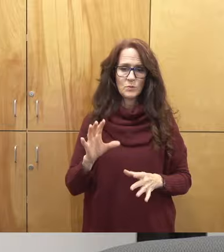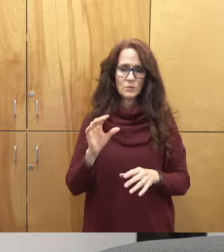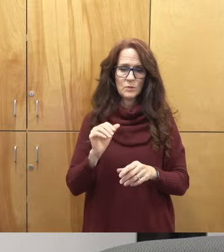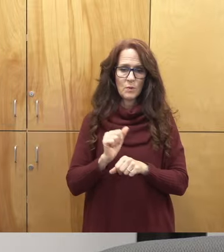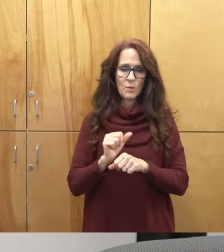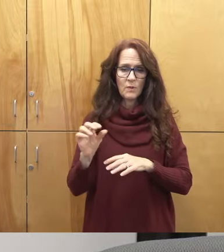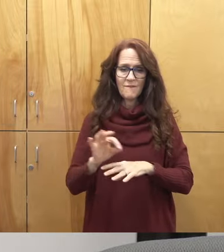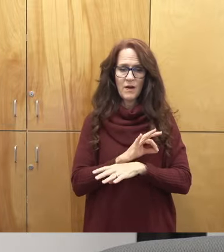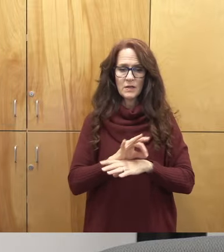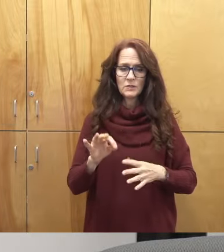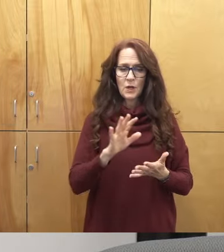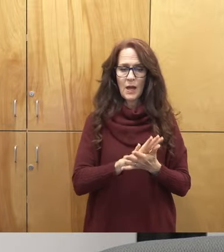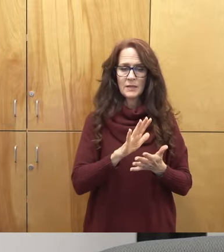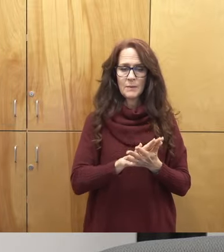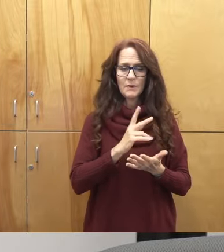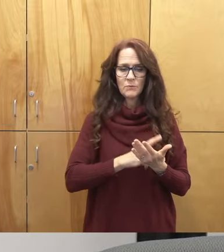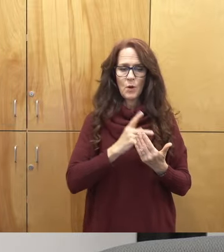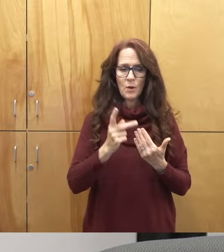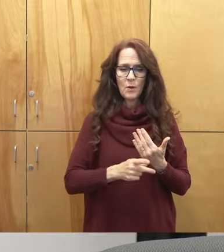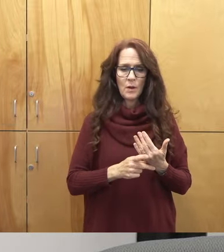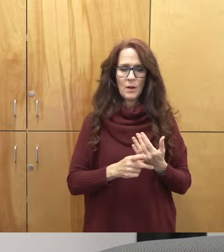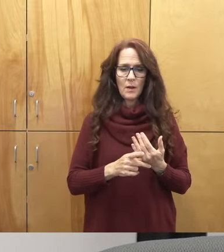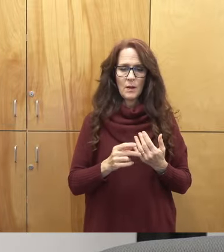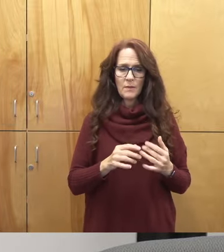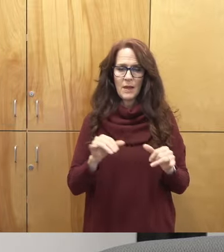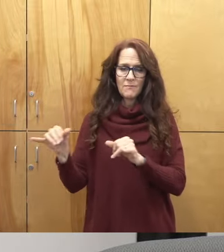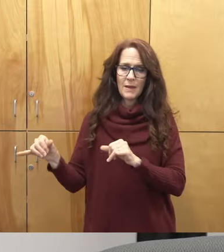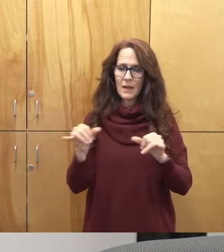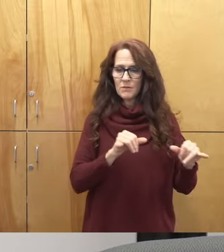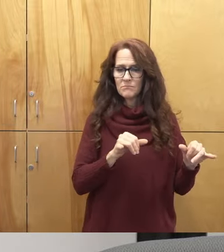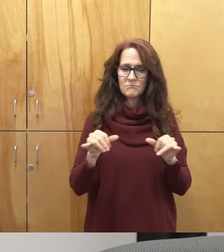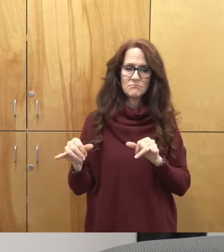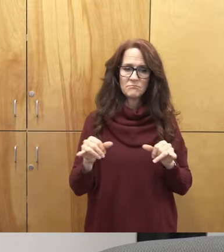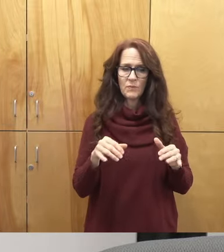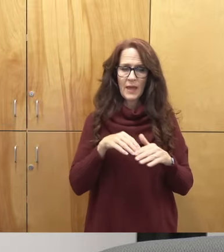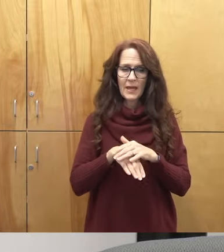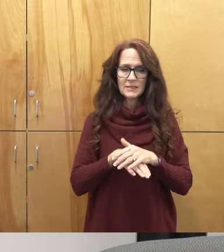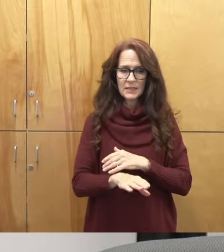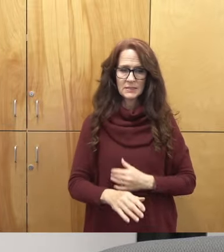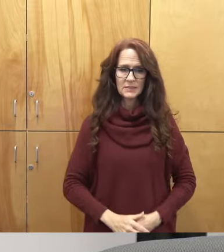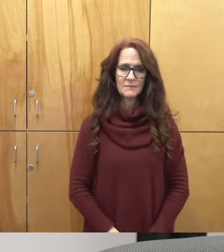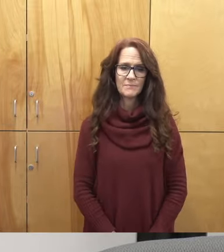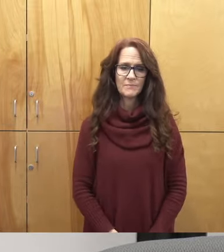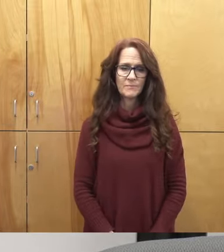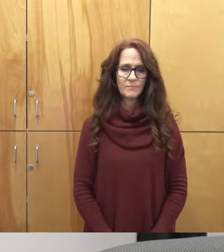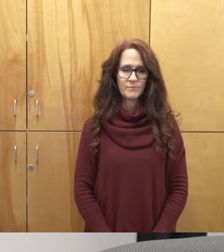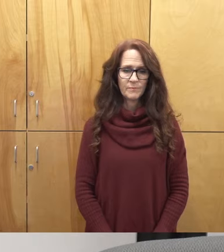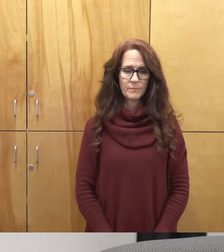our functional academics program so that students have parity in what they have access to. Excellent. Thank you.